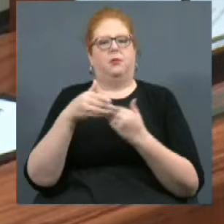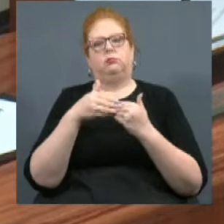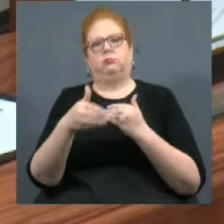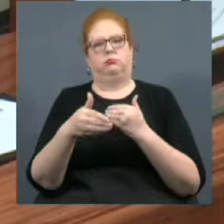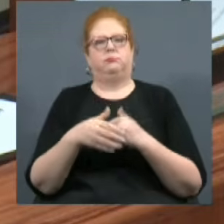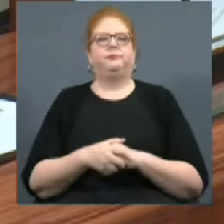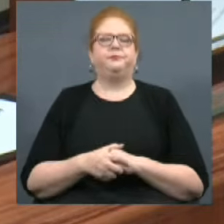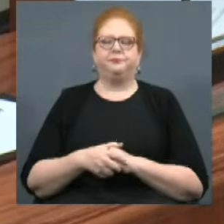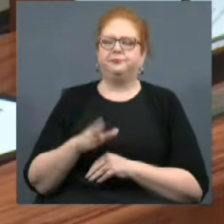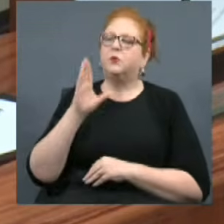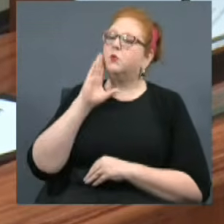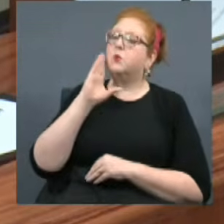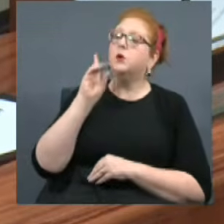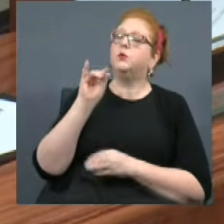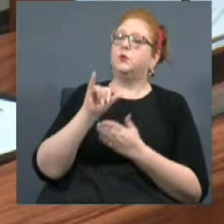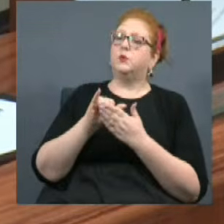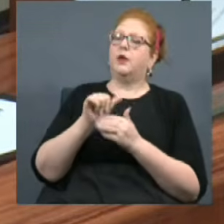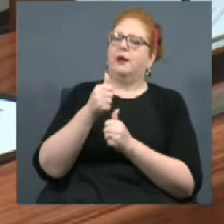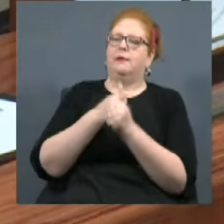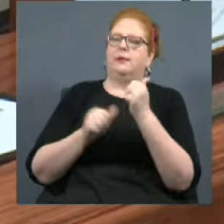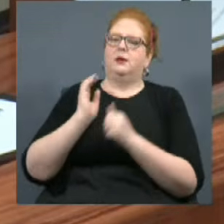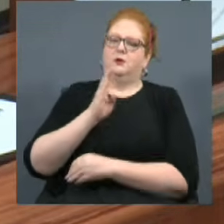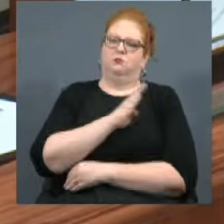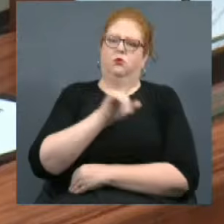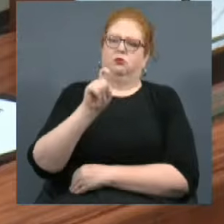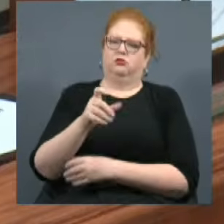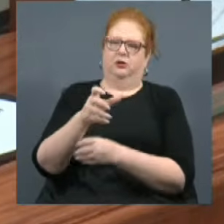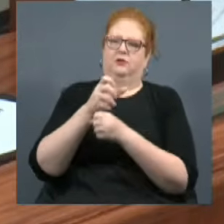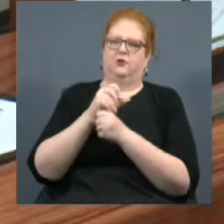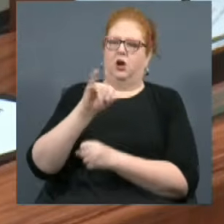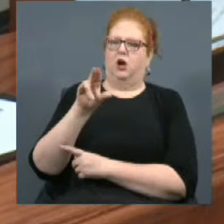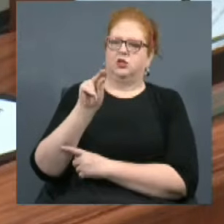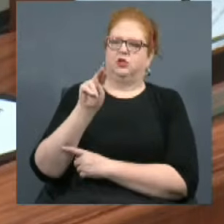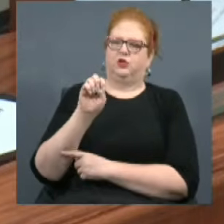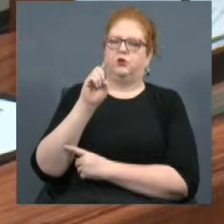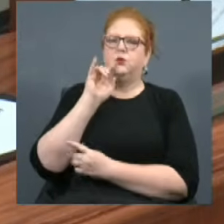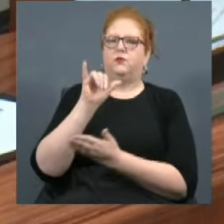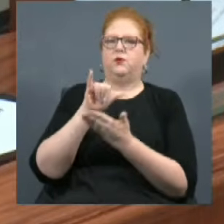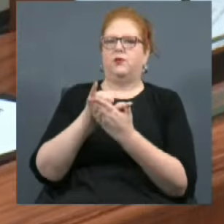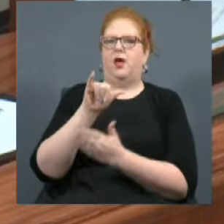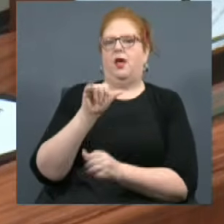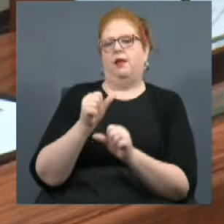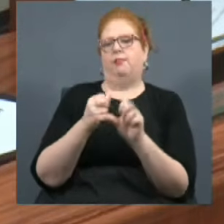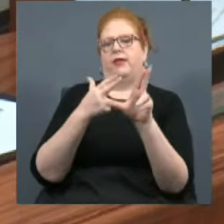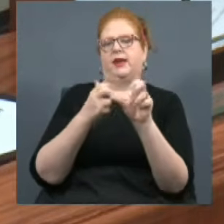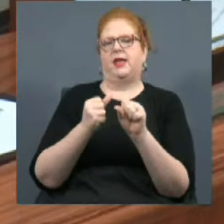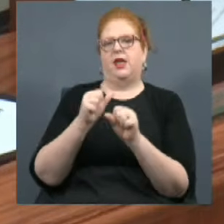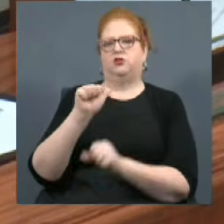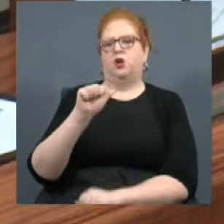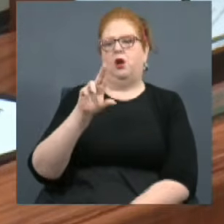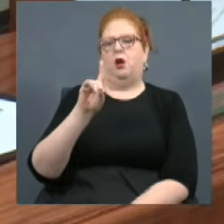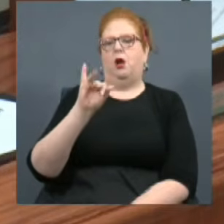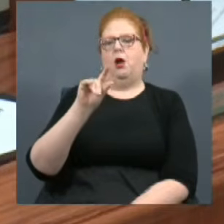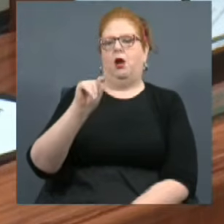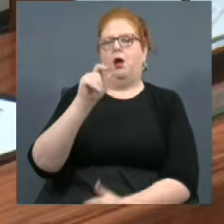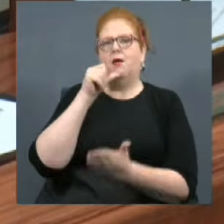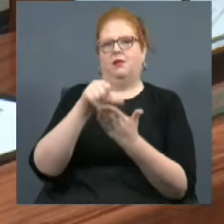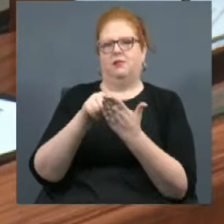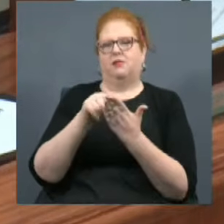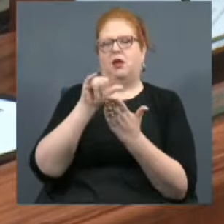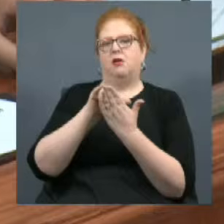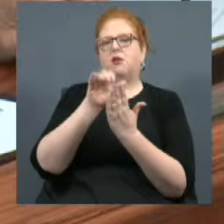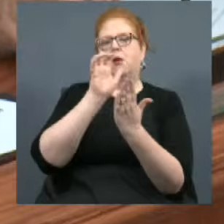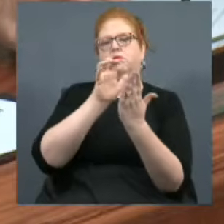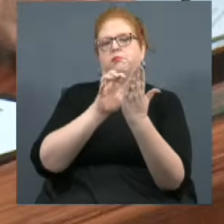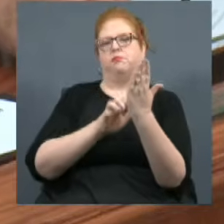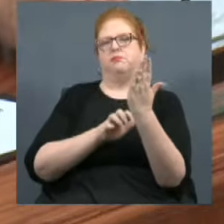Each member of the board was supposed to have gotten a copy in June of the litigation audit letter, which set out, it didn't set out everything,